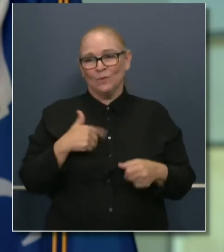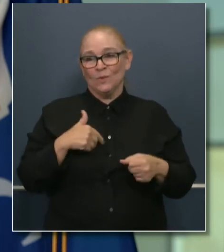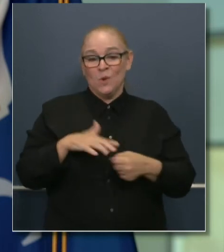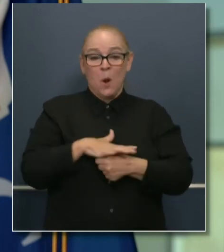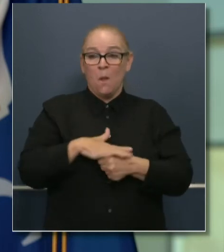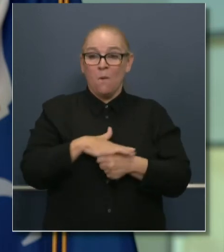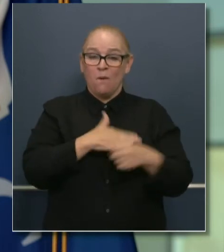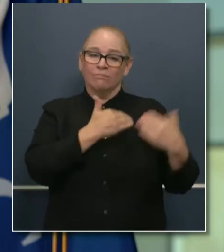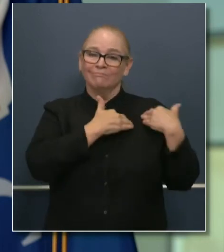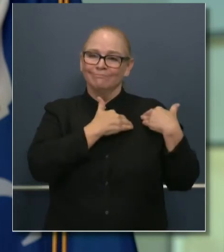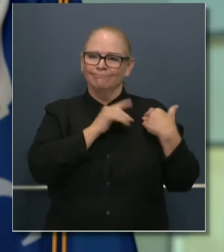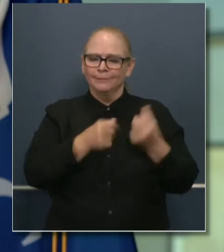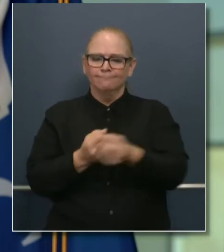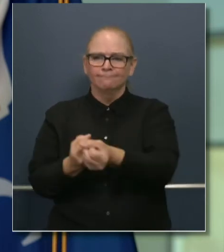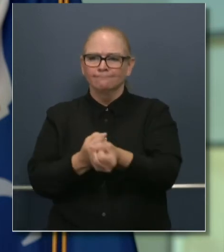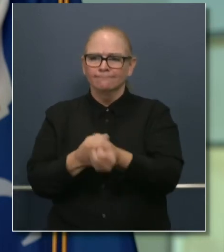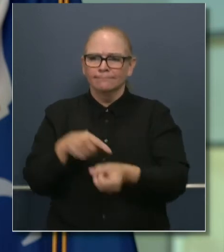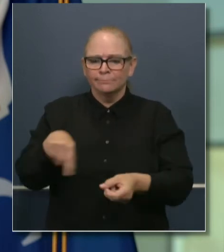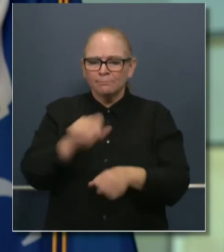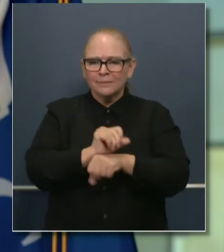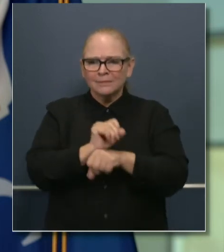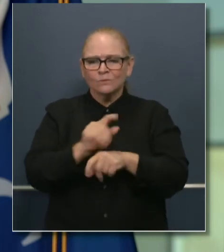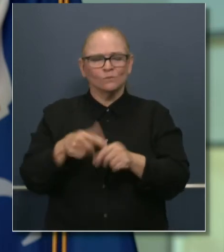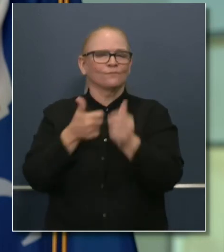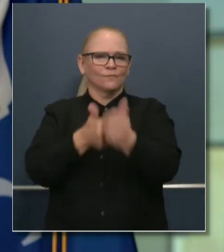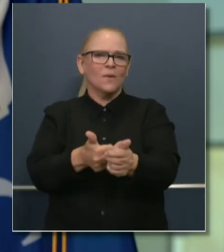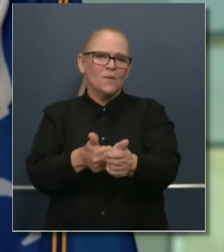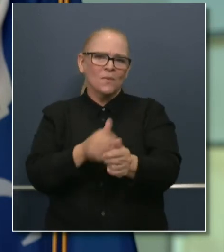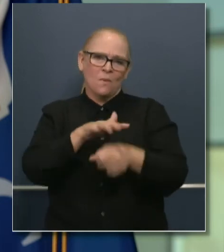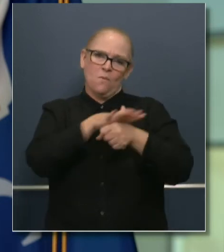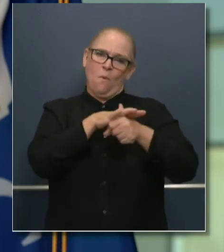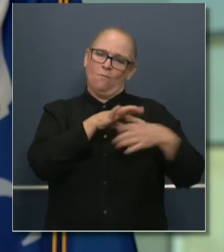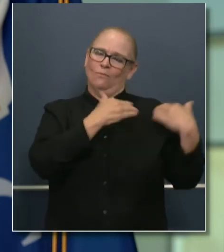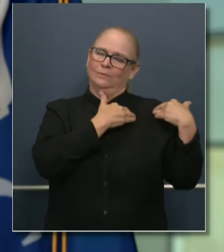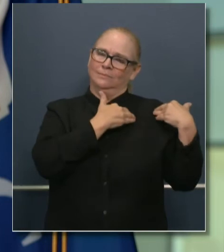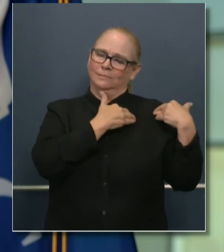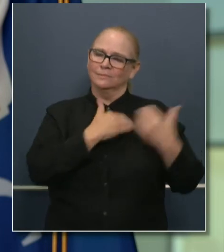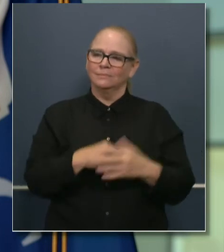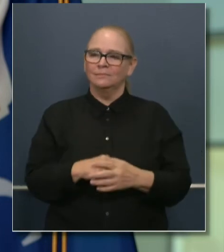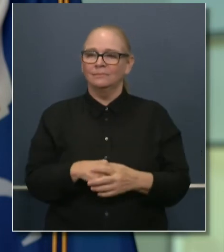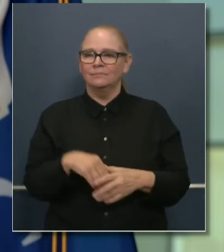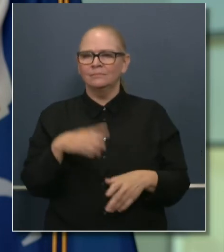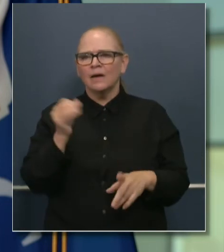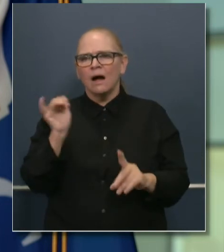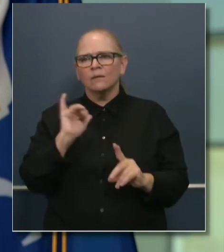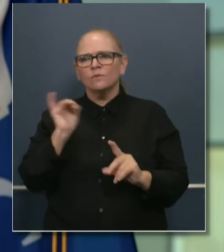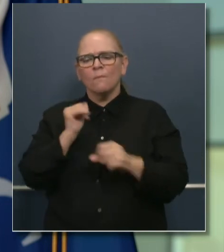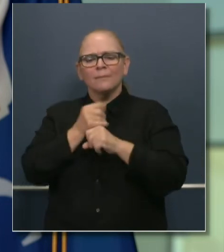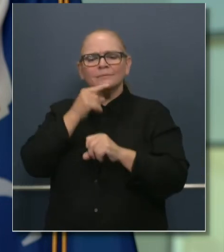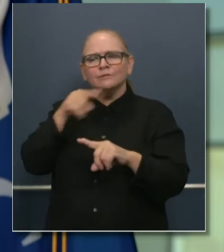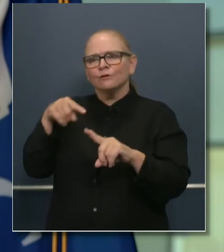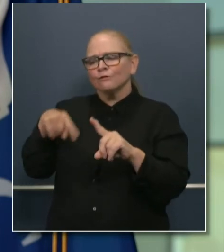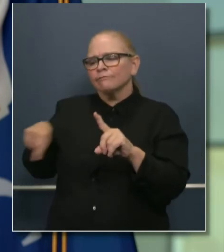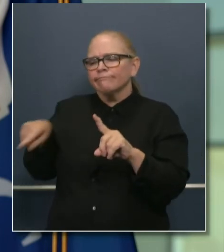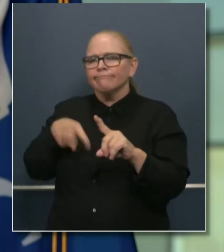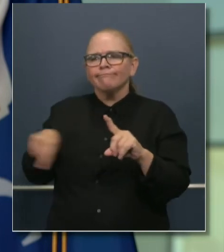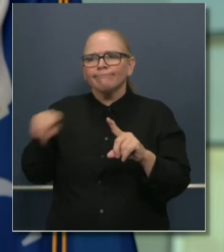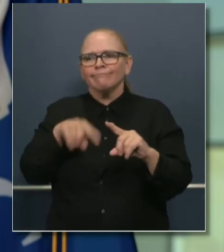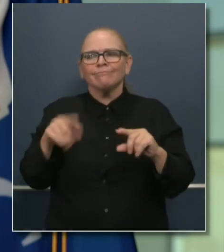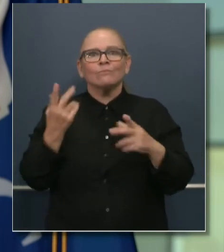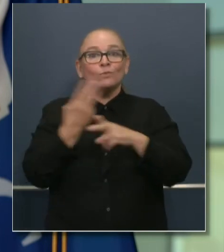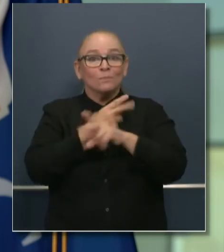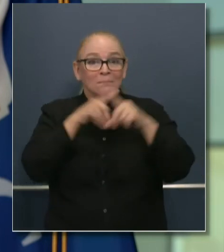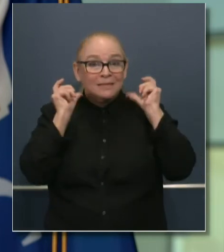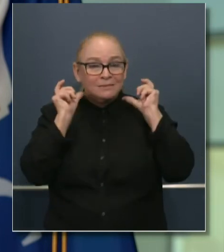substantially from an enforcement frame, including enforcing on mask mandates as well, a local